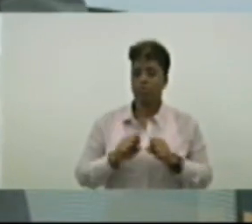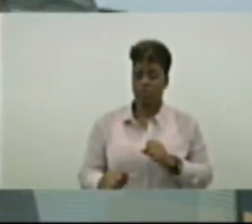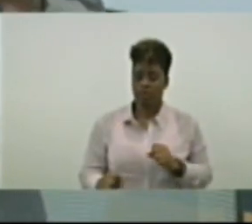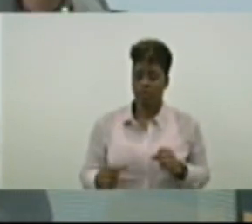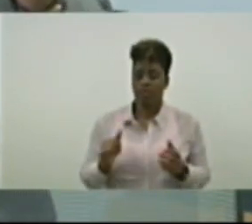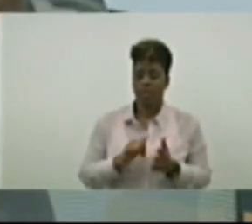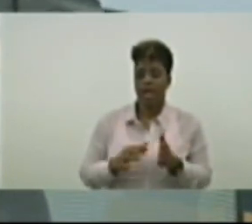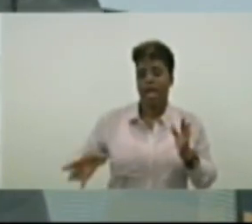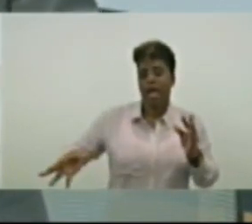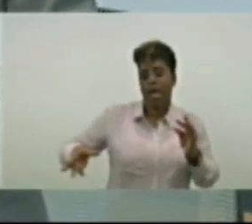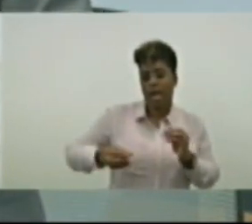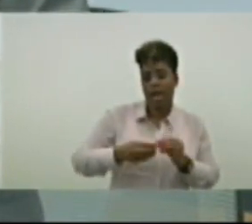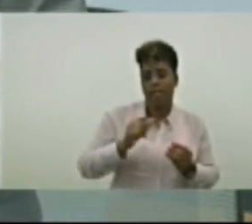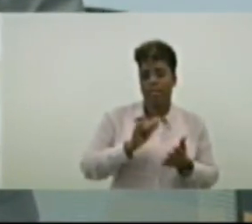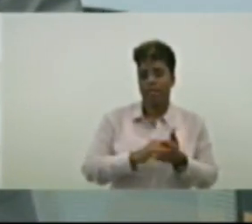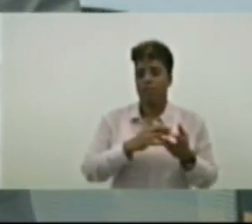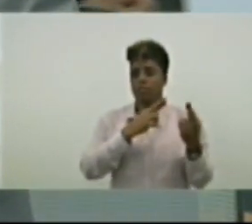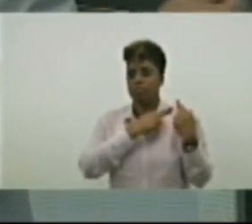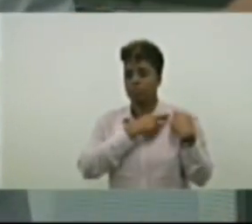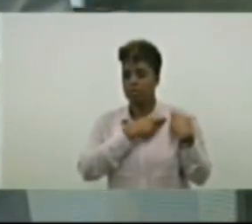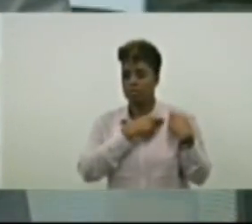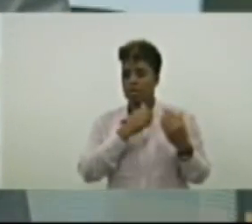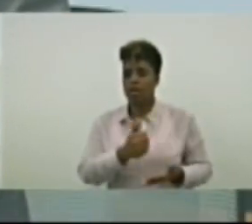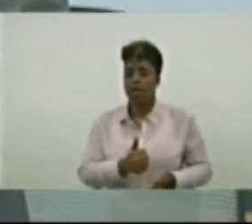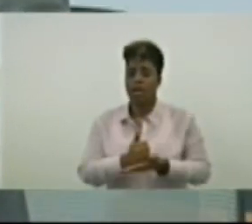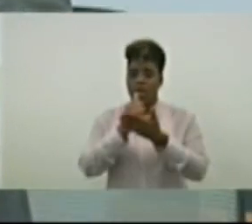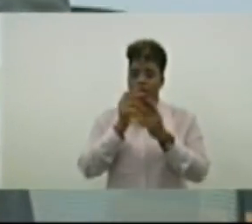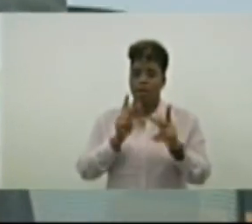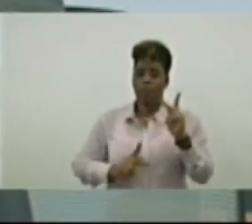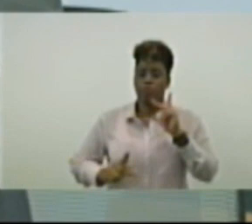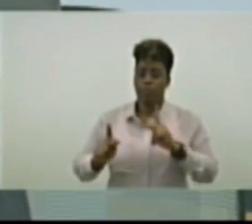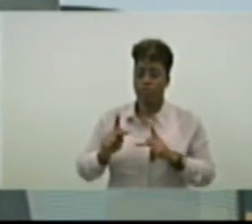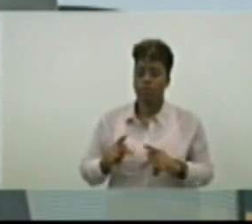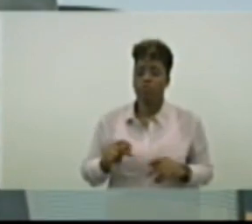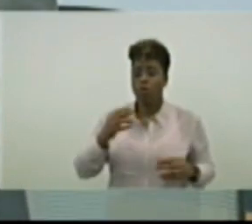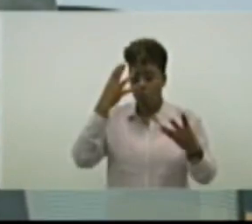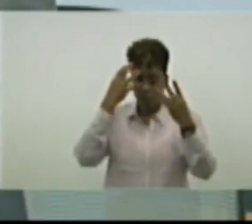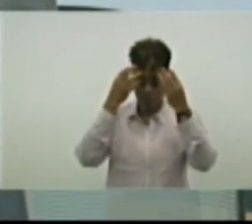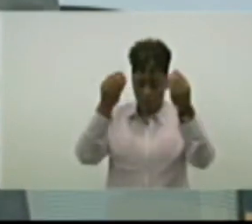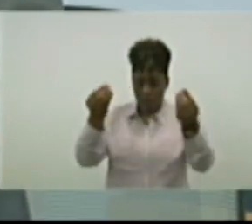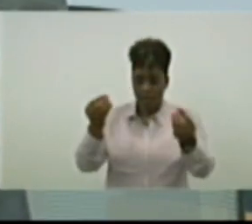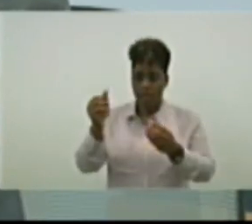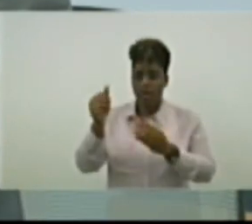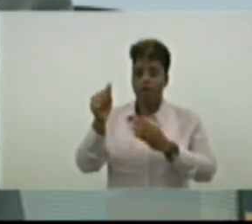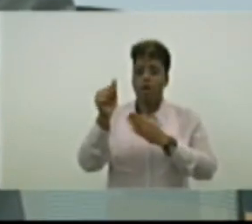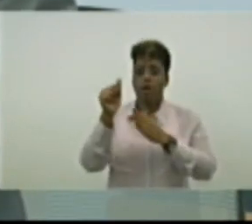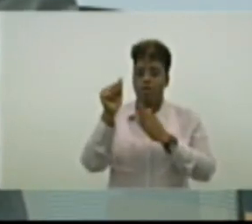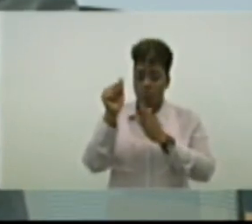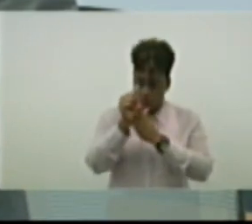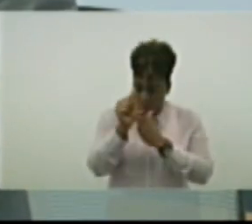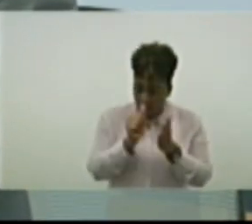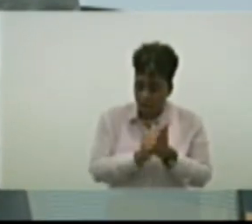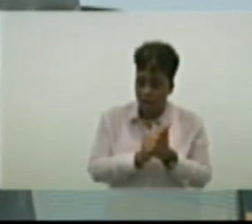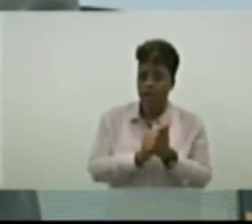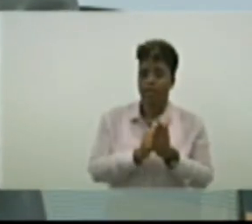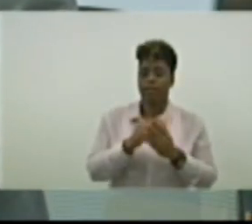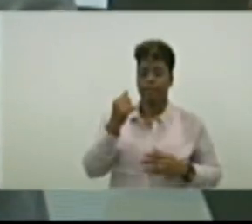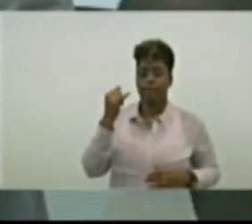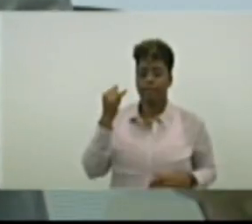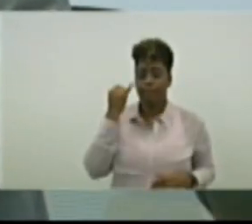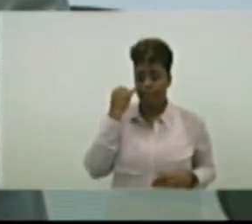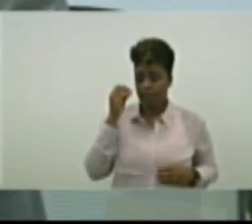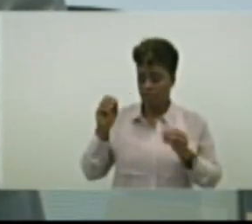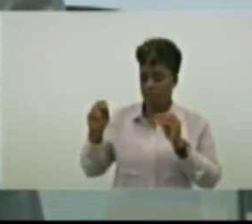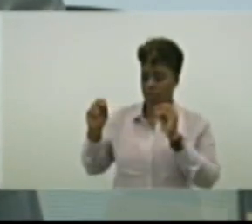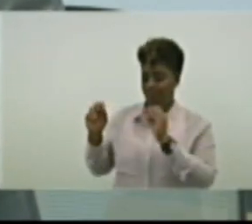to comply with the the later act will be an easy fit and in so